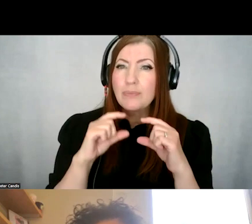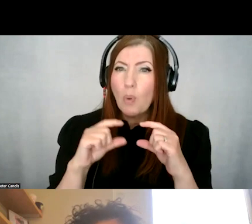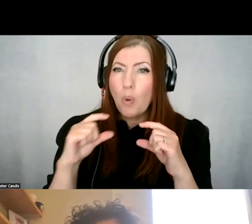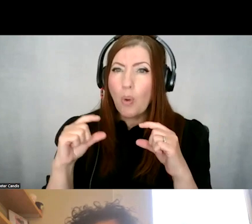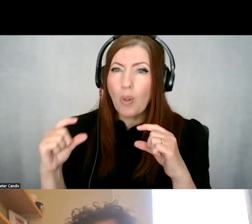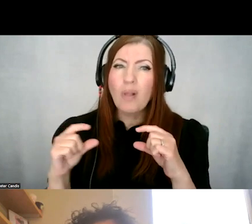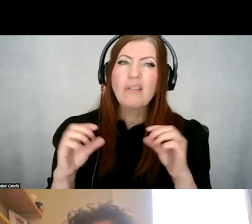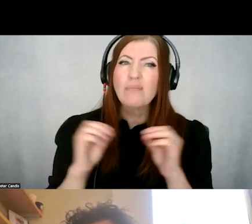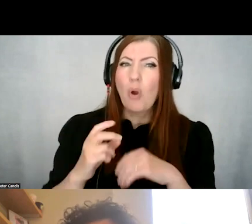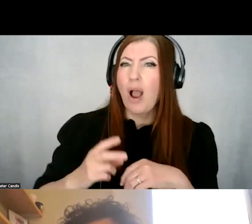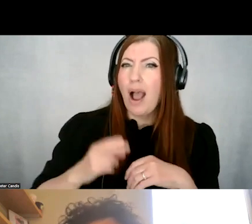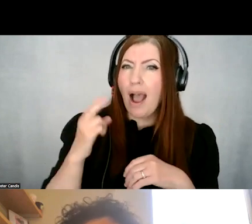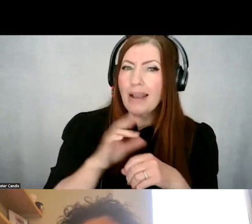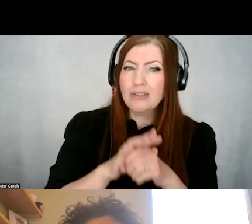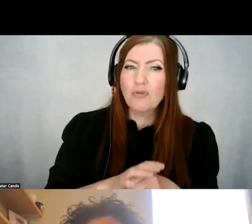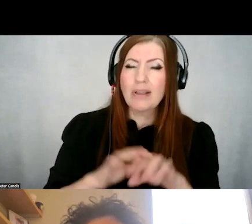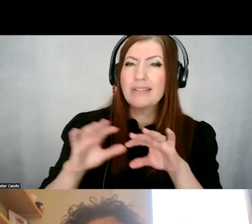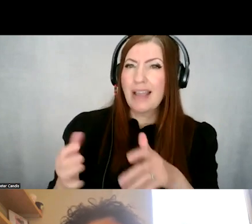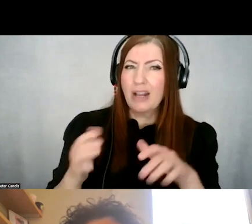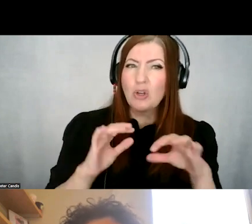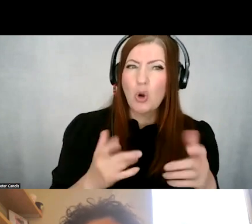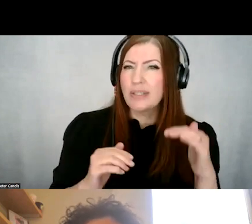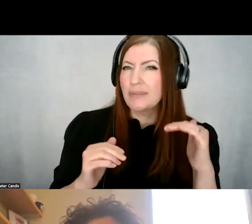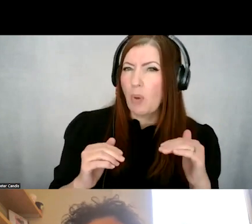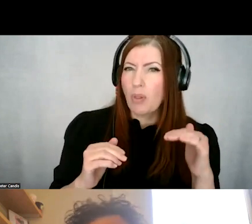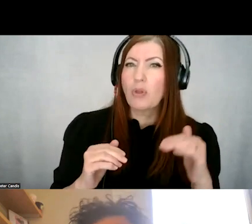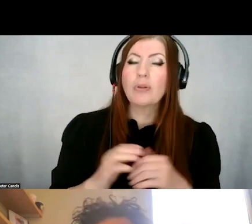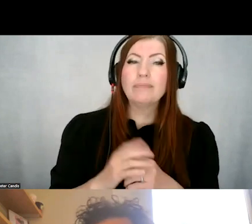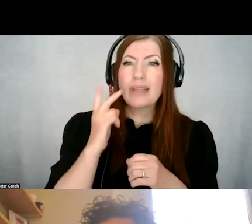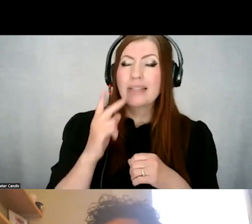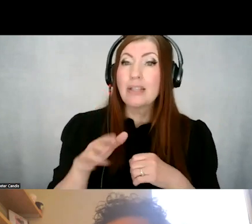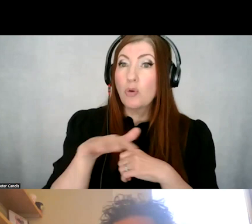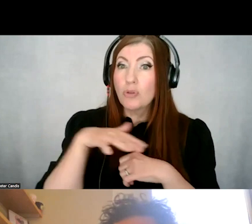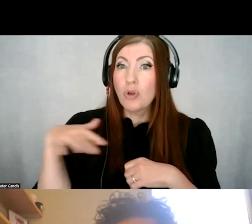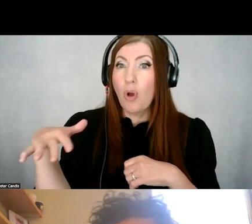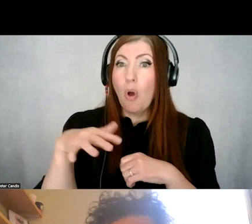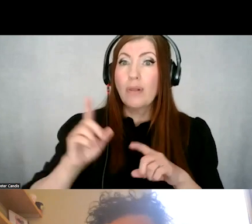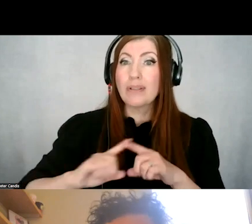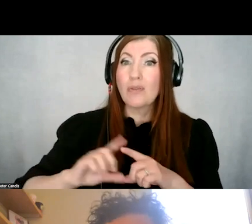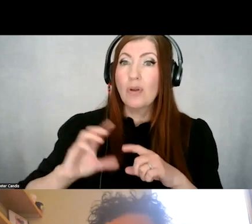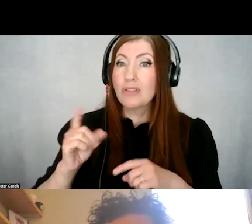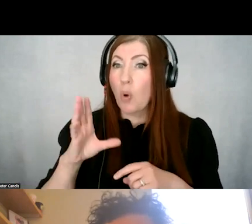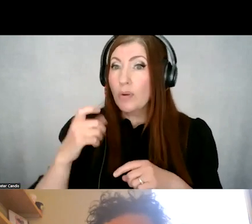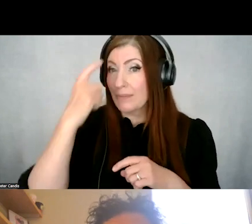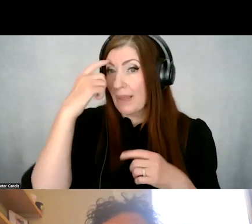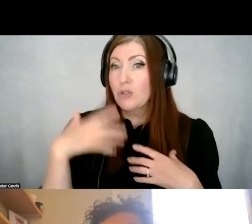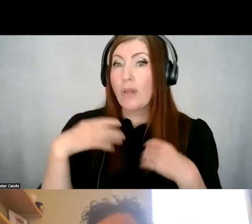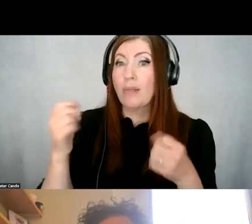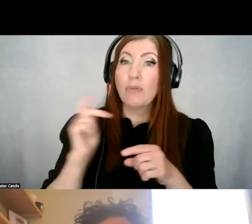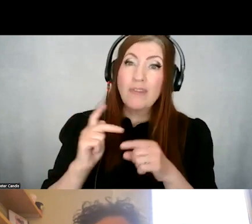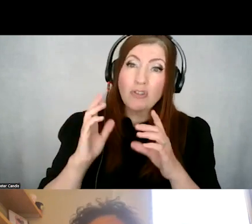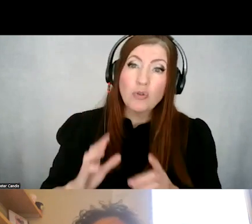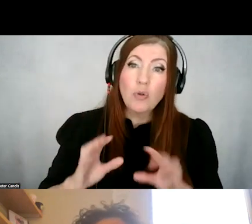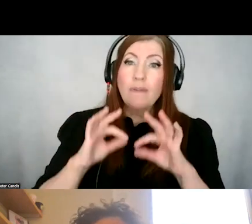higher distress categories. I'll say we see this across all the different sources that we asked about: mental health professional, friend or